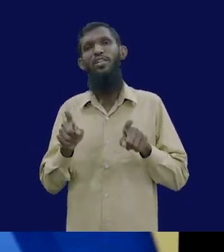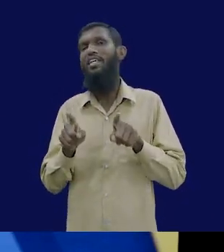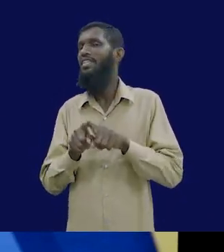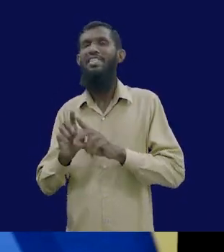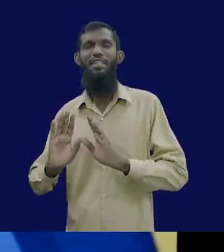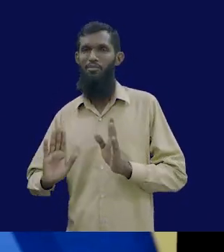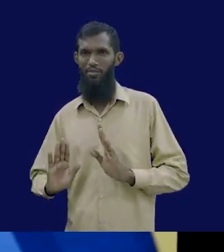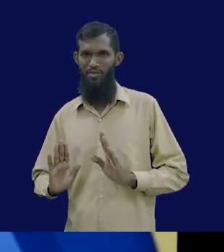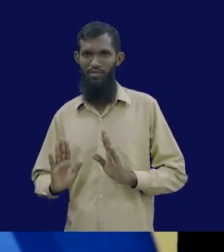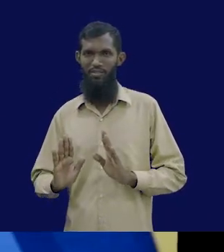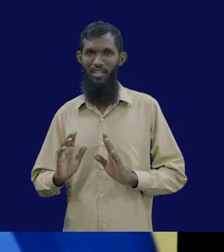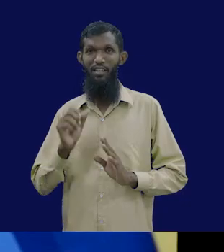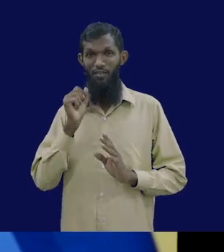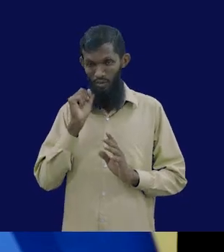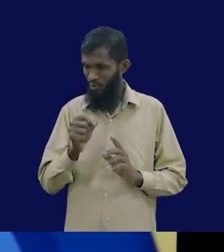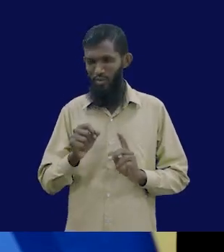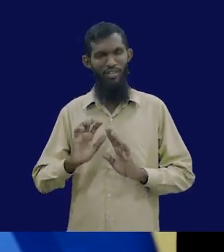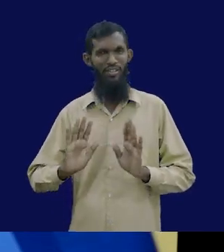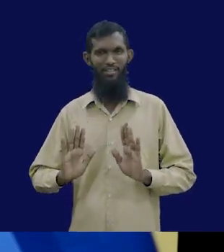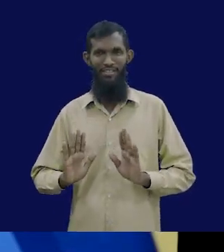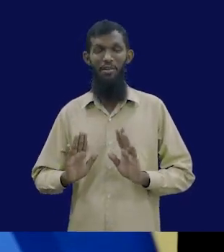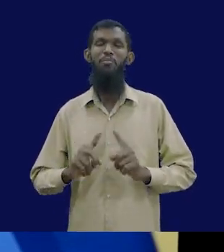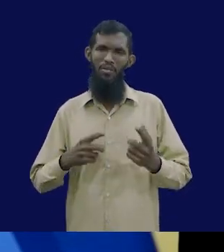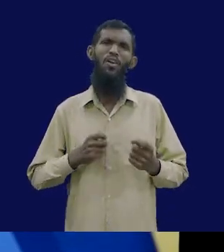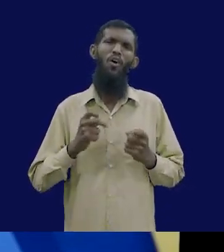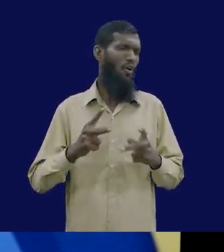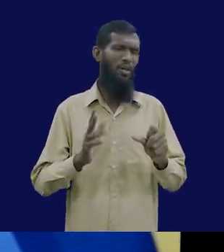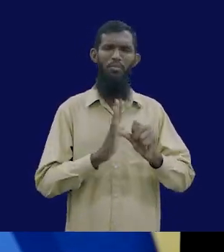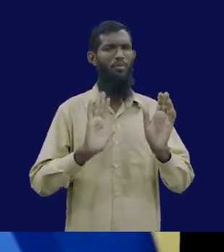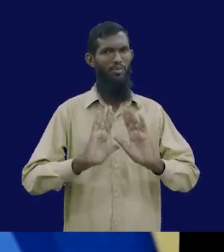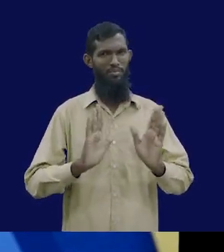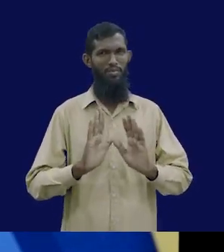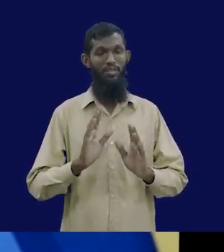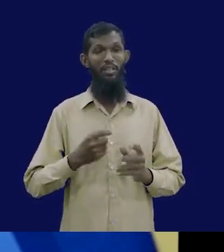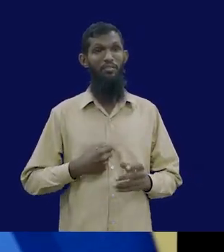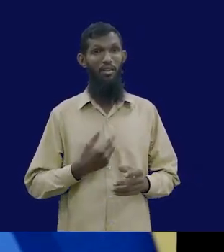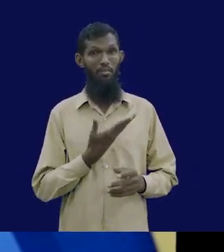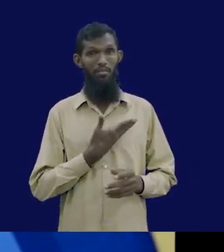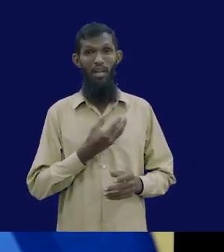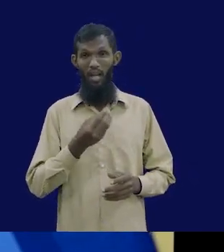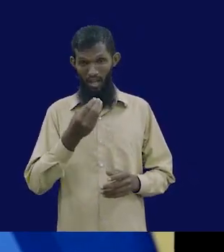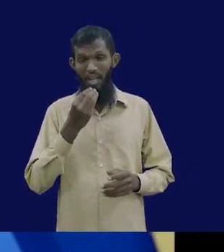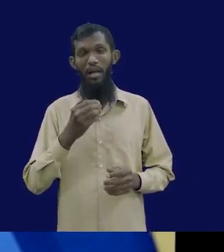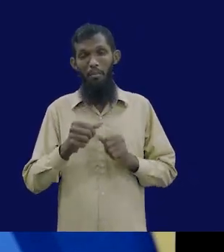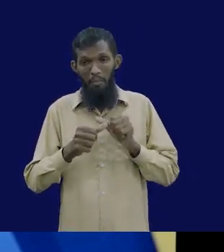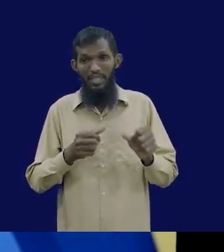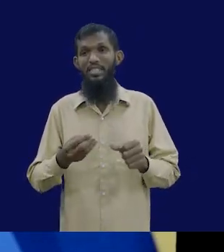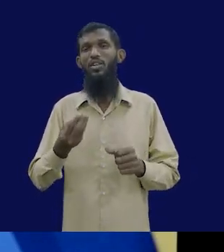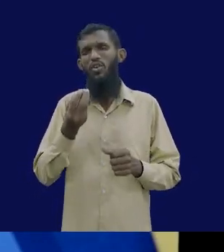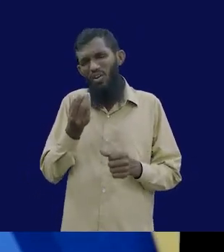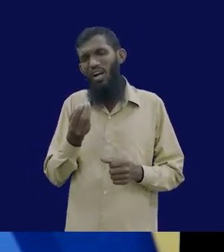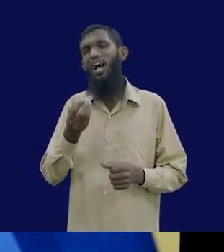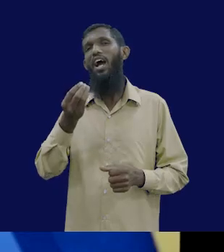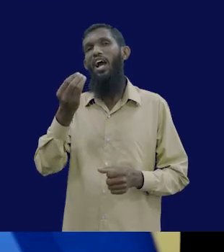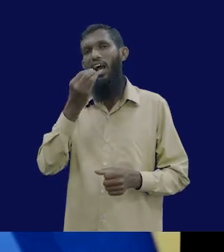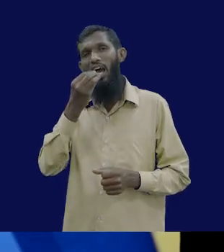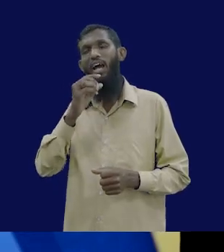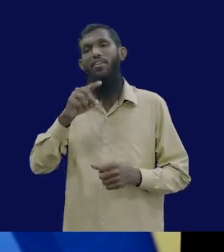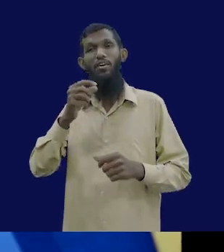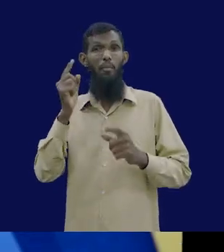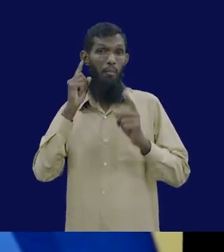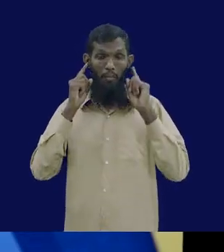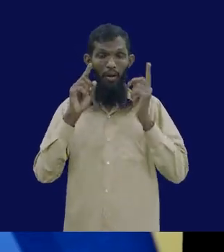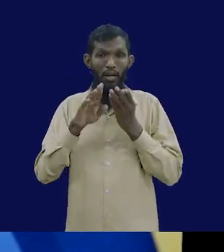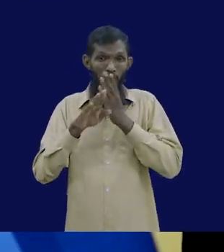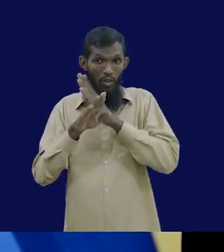is the opposite of the sunnah, meaning the sunnah is to eat something before